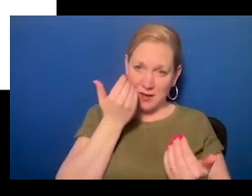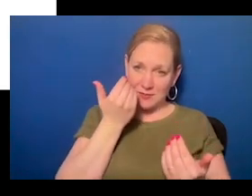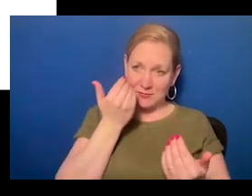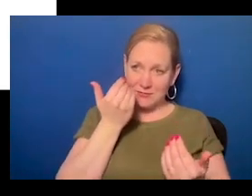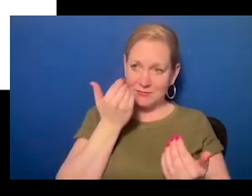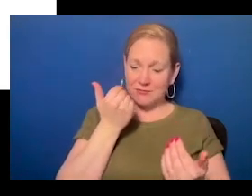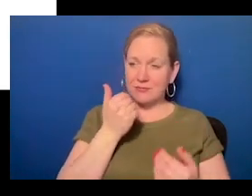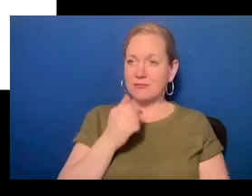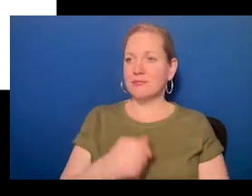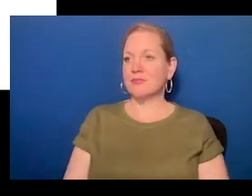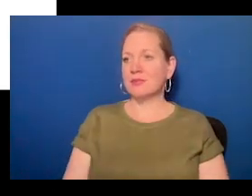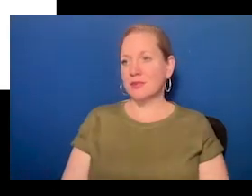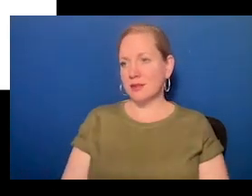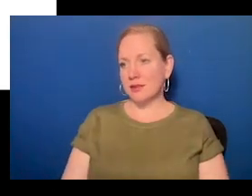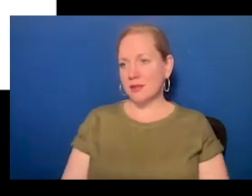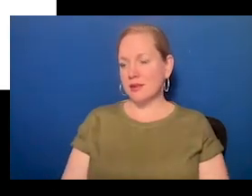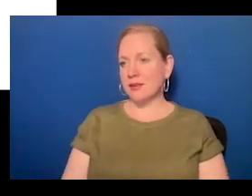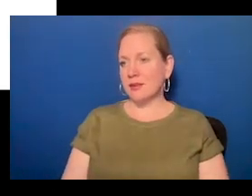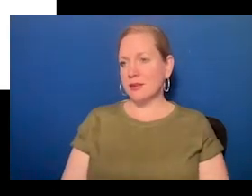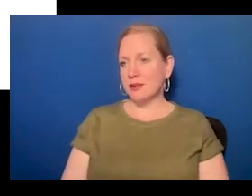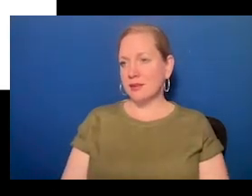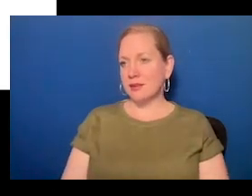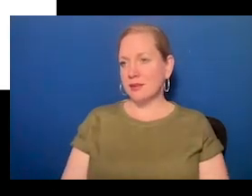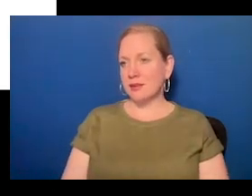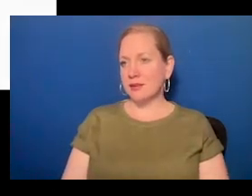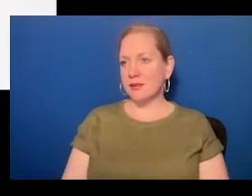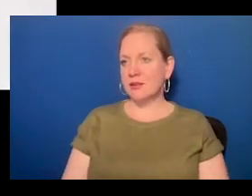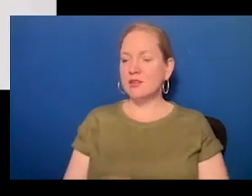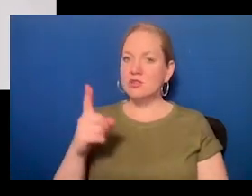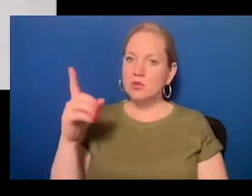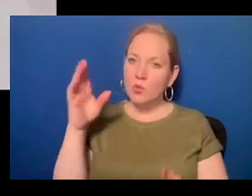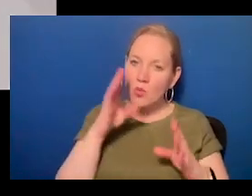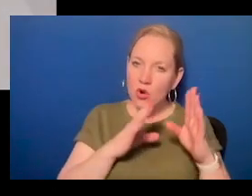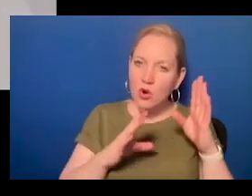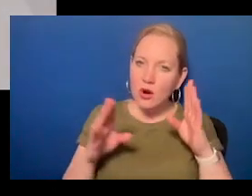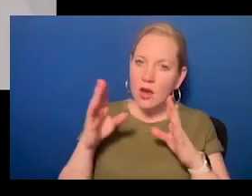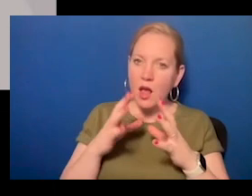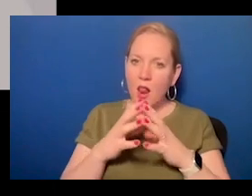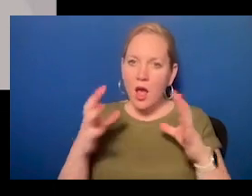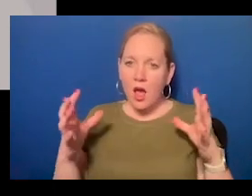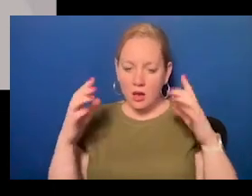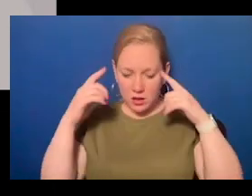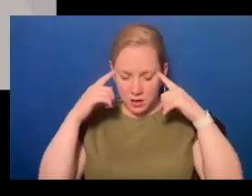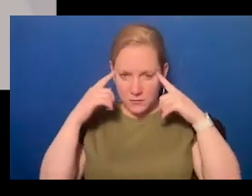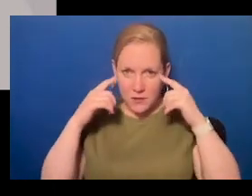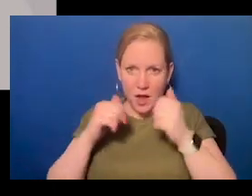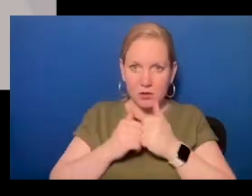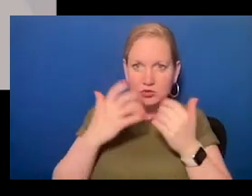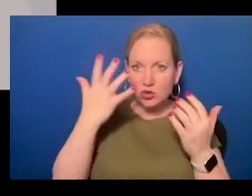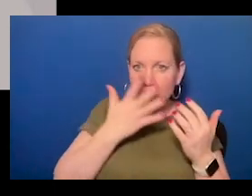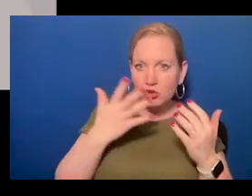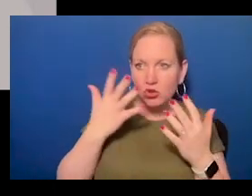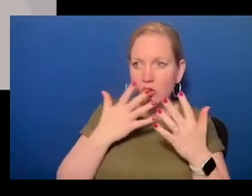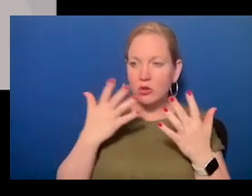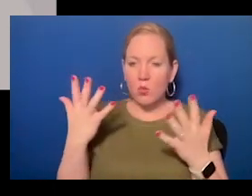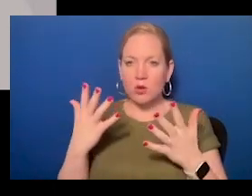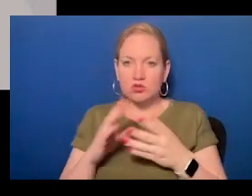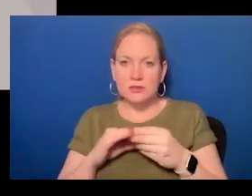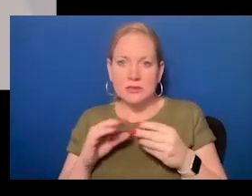upon a time, there was a girl named Harper. Harper was very shy.